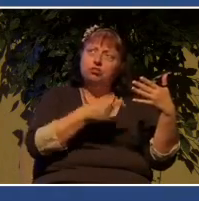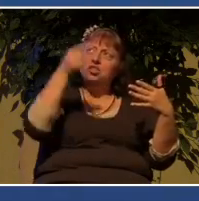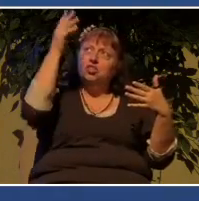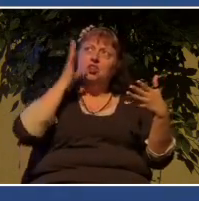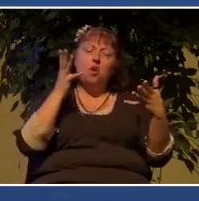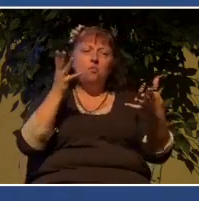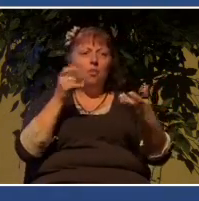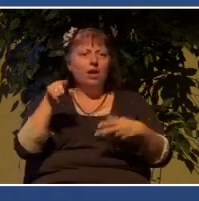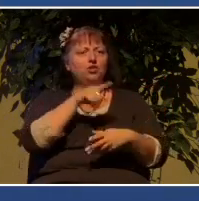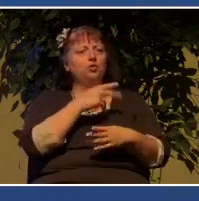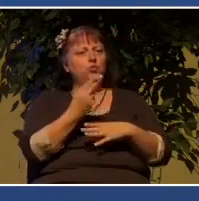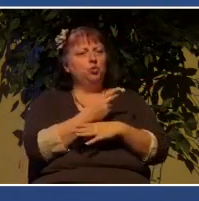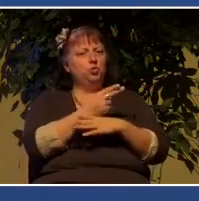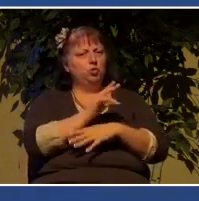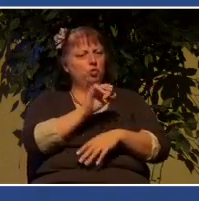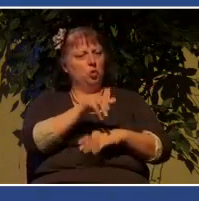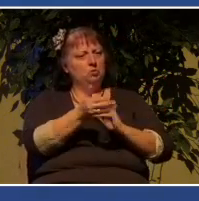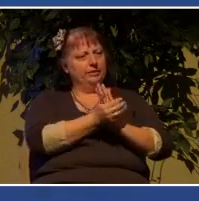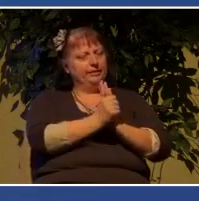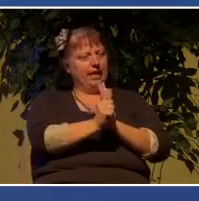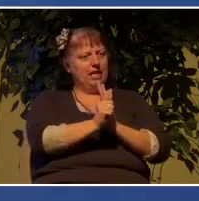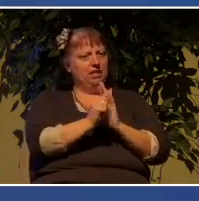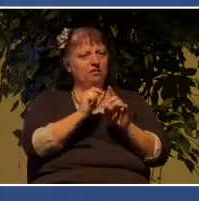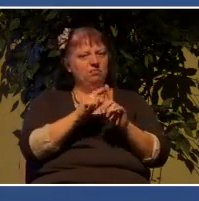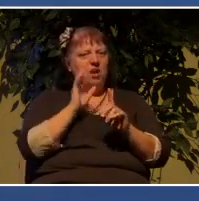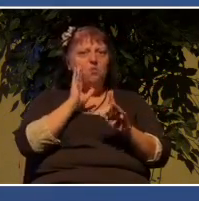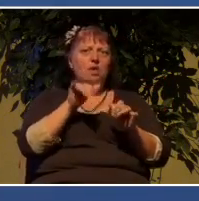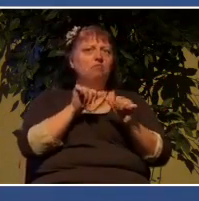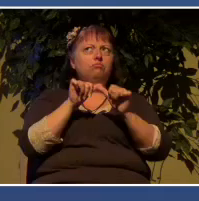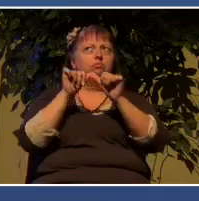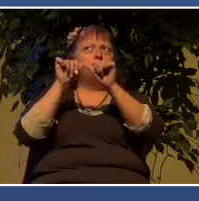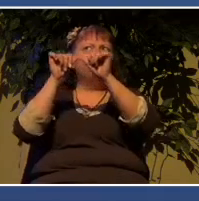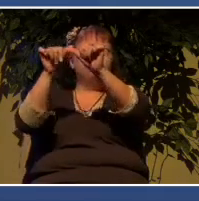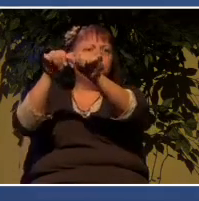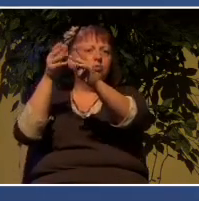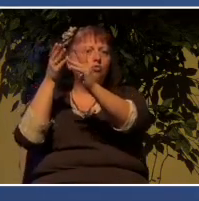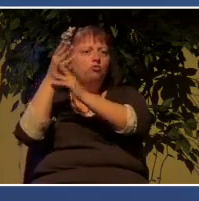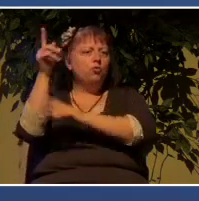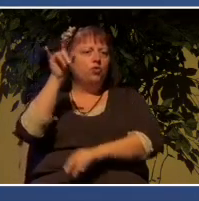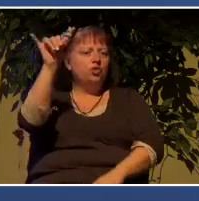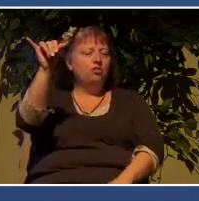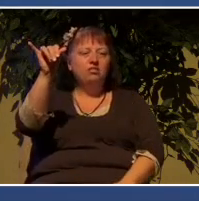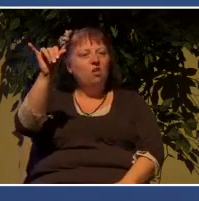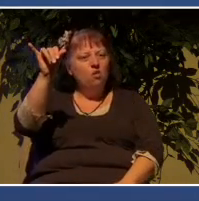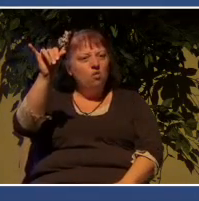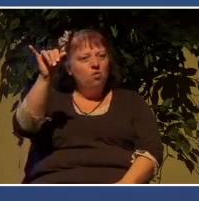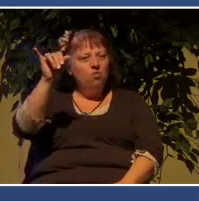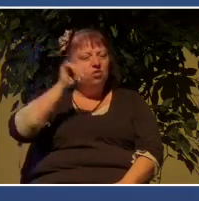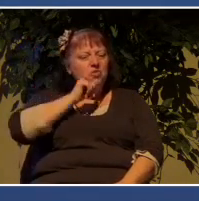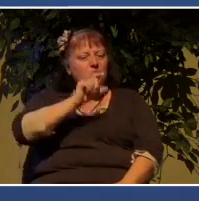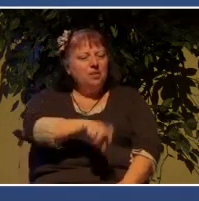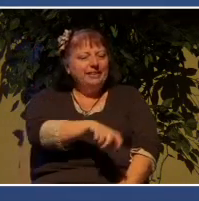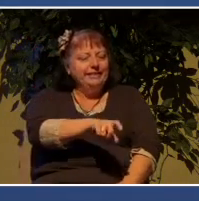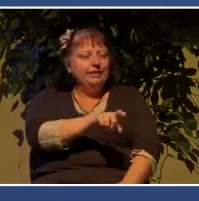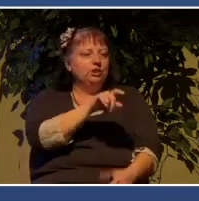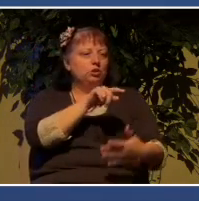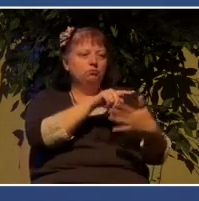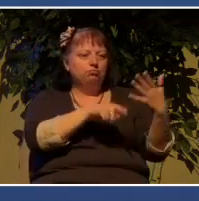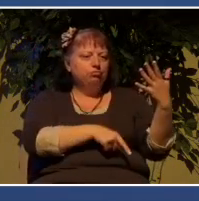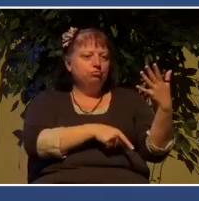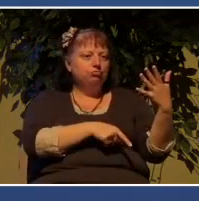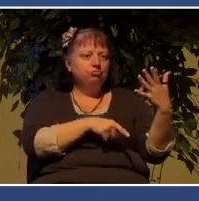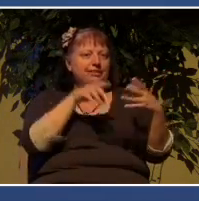up of his community, but they're not going to last for all eternity. They're not going to be necessary anymore. So